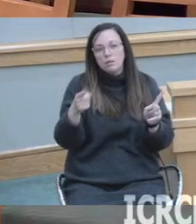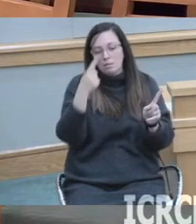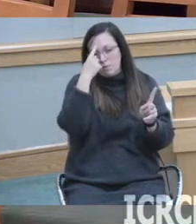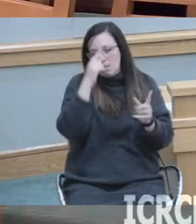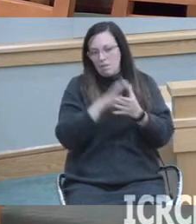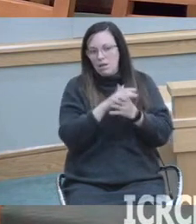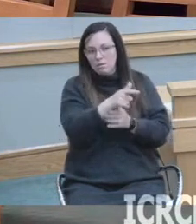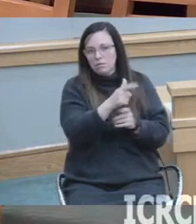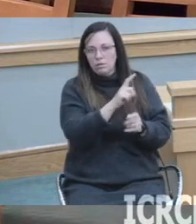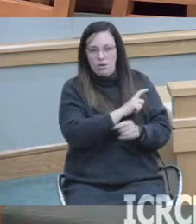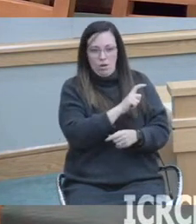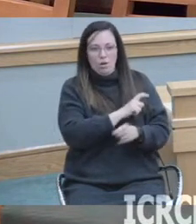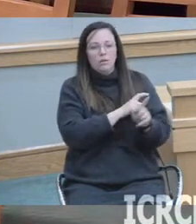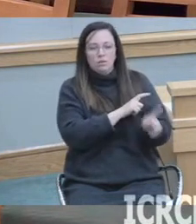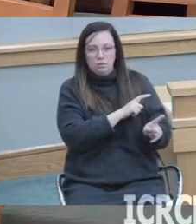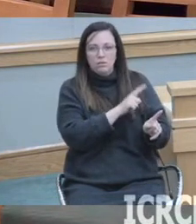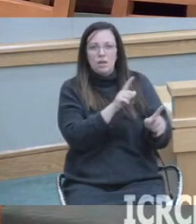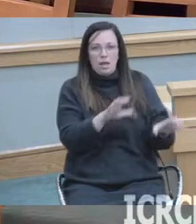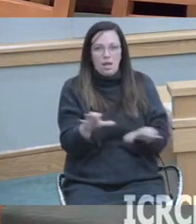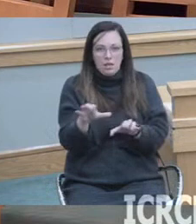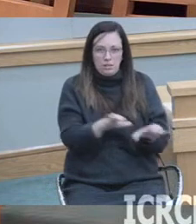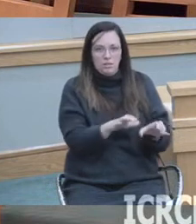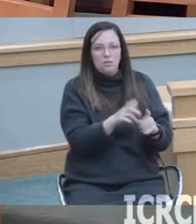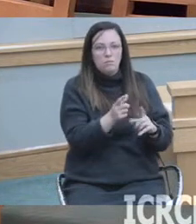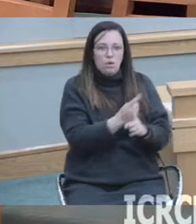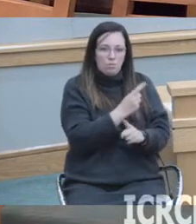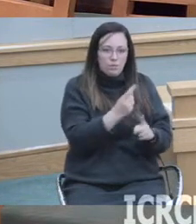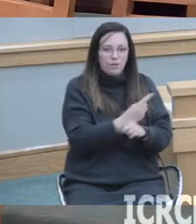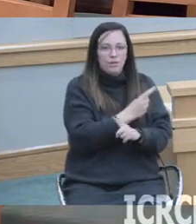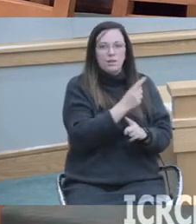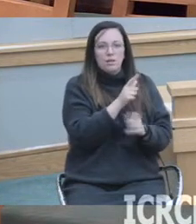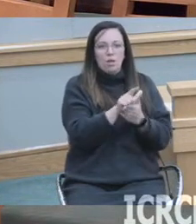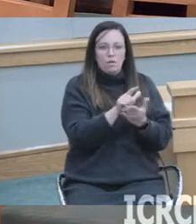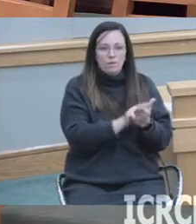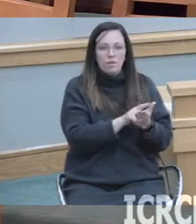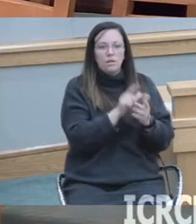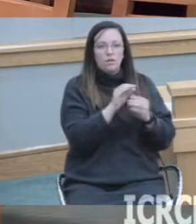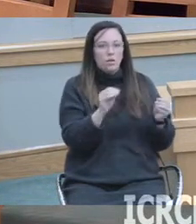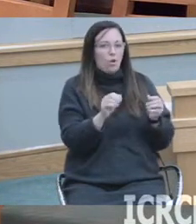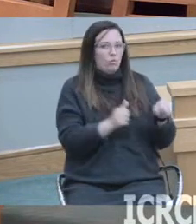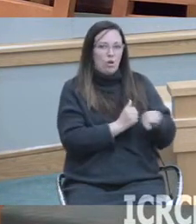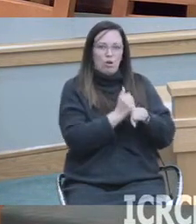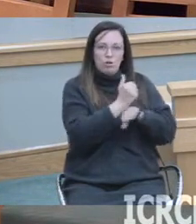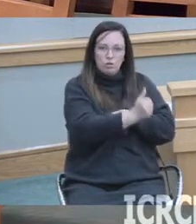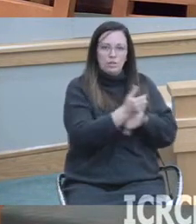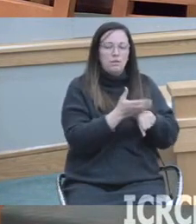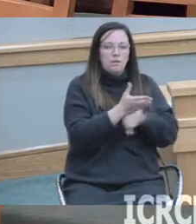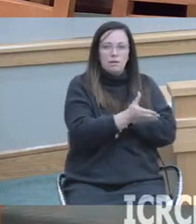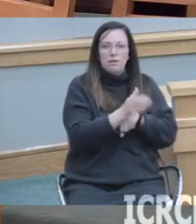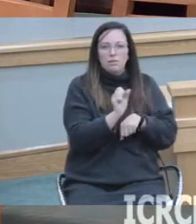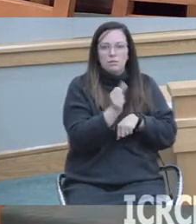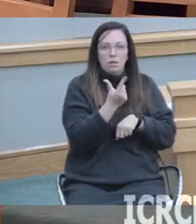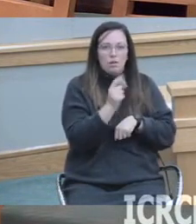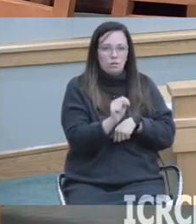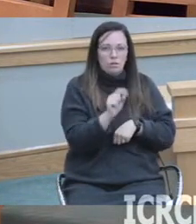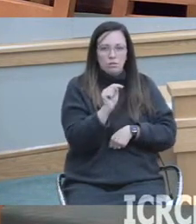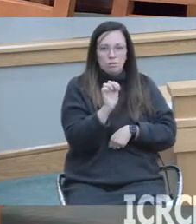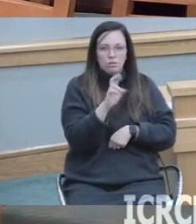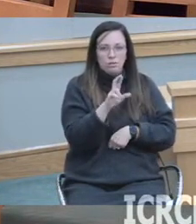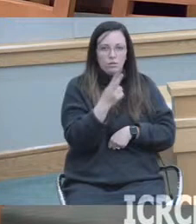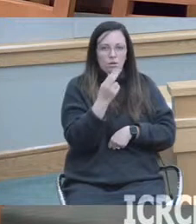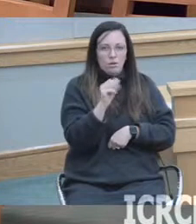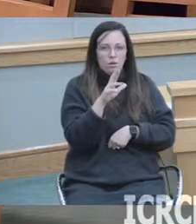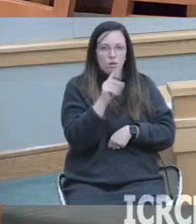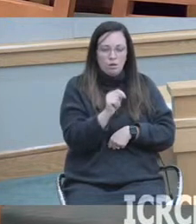and so the case will not be presented to the Hamilton County Grand Jury, and no charges will be filed against Sergeant Terhart. The suspect in the incident,